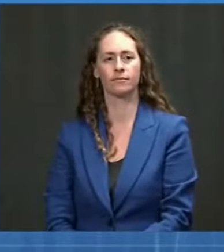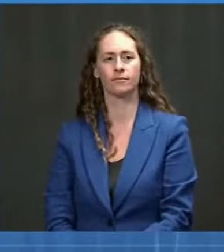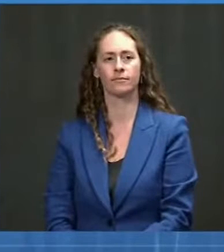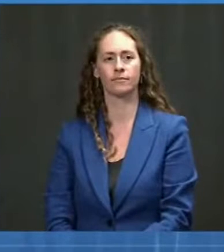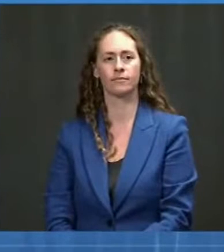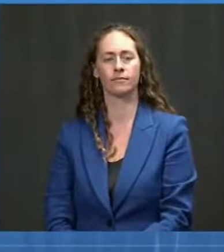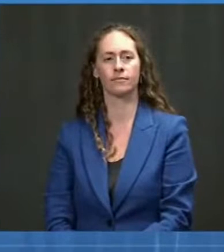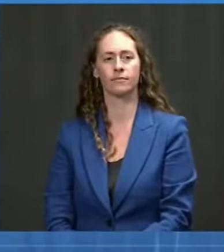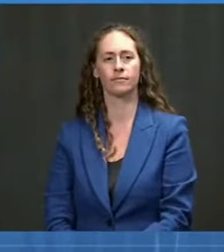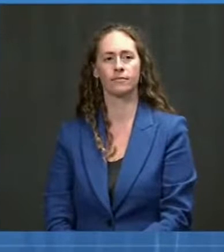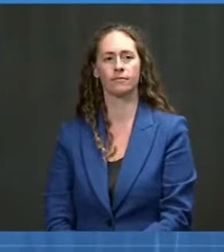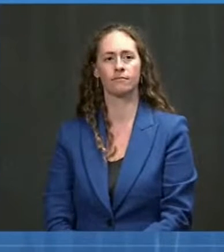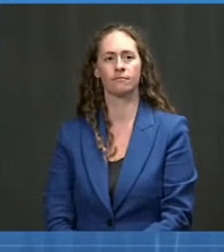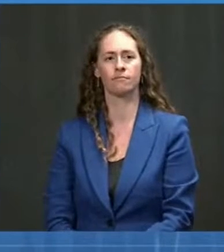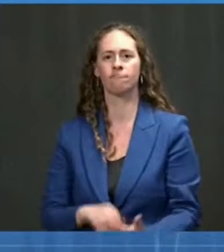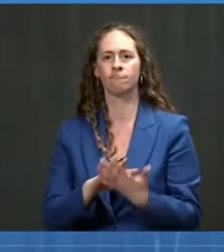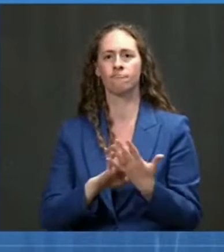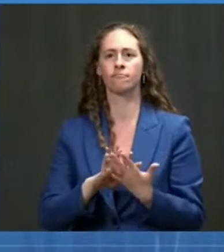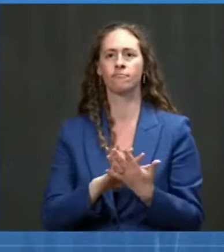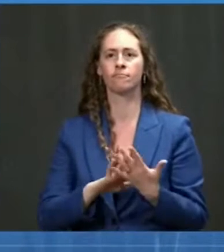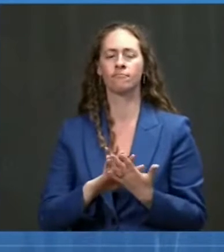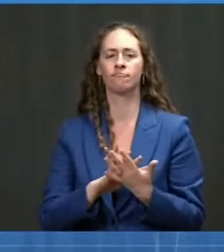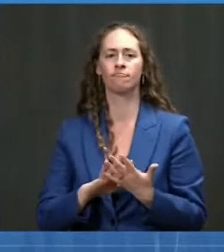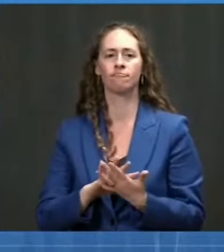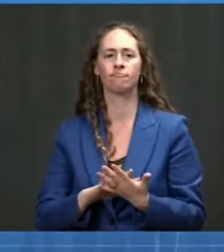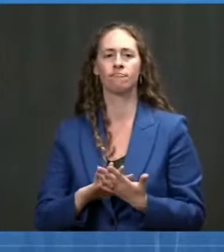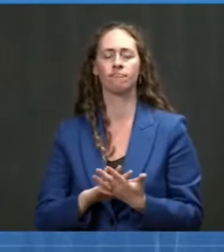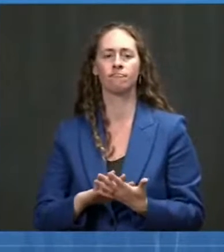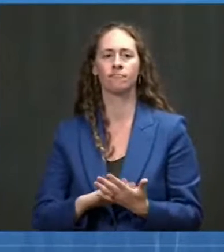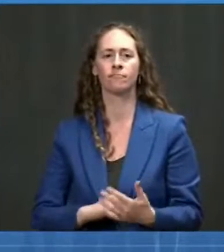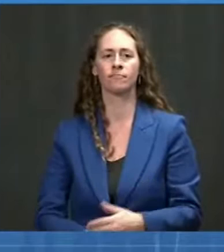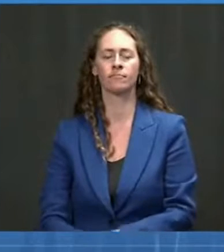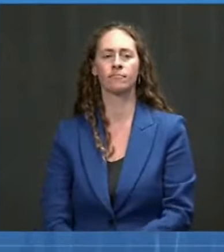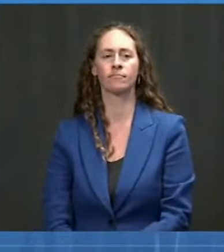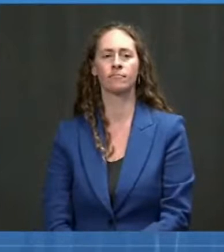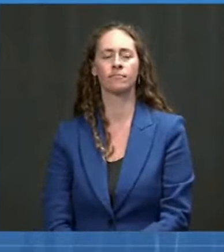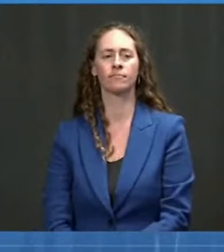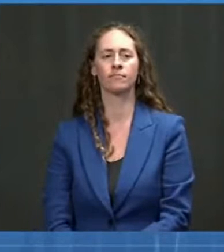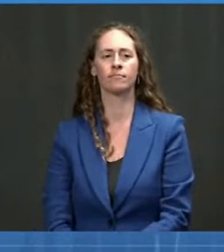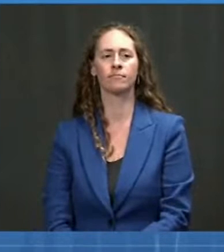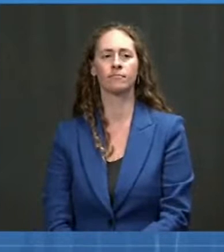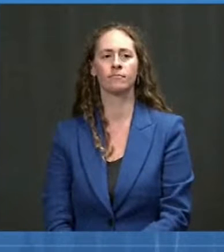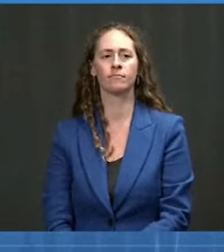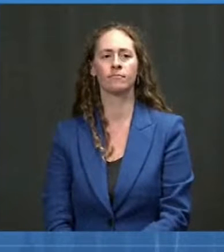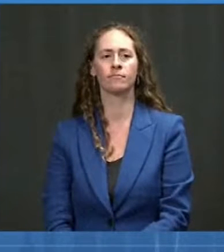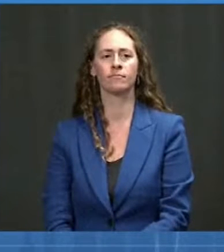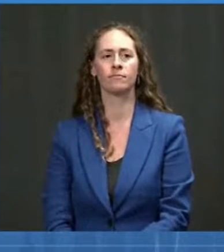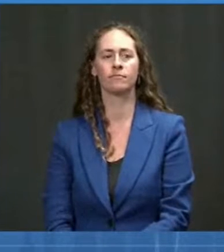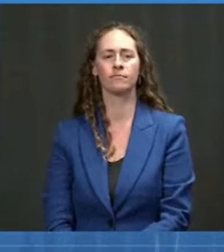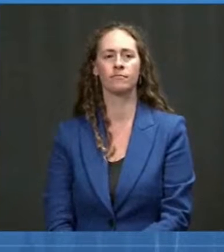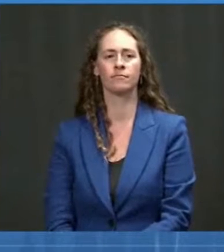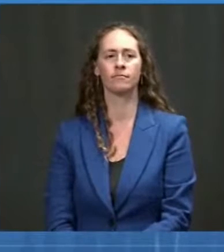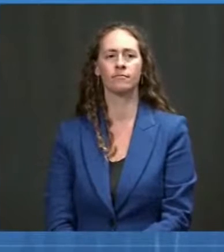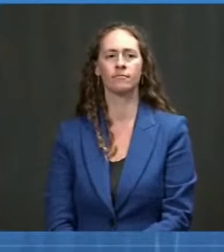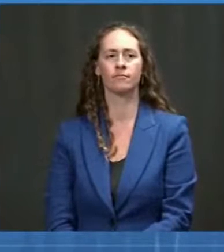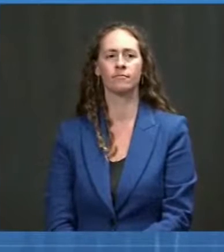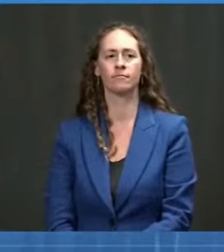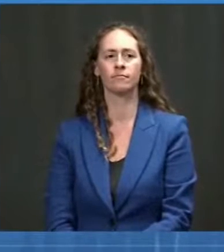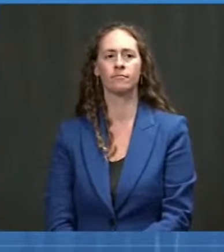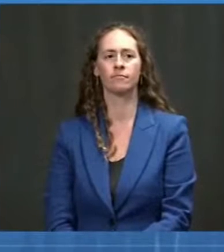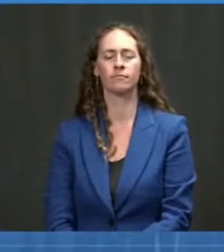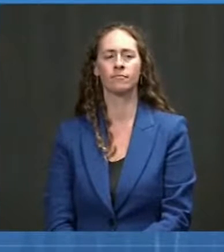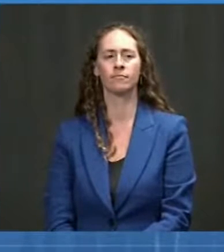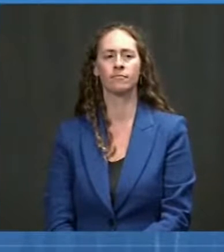rationale here. So do you have any evidence from the US or from other countries that waning immunity is playing a role in transmission